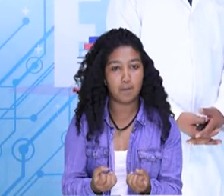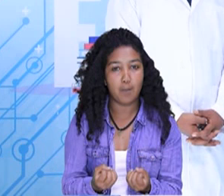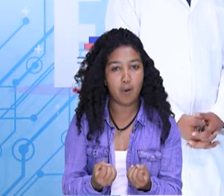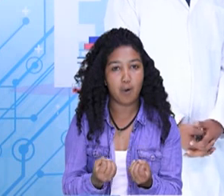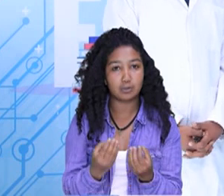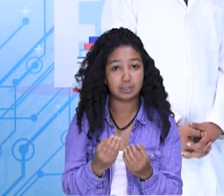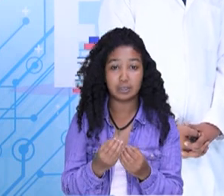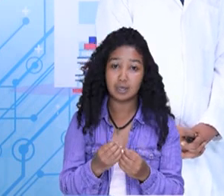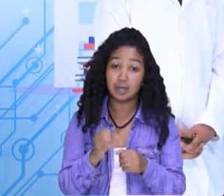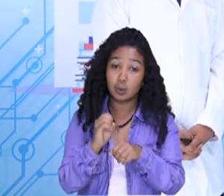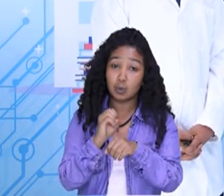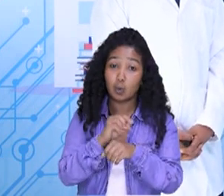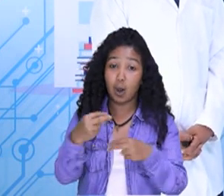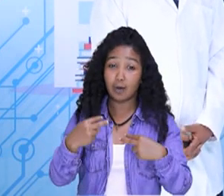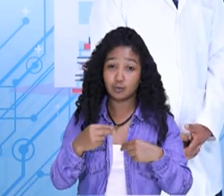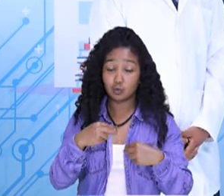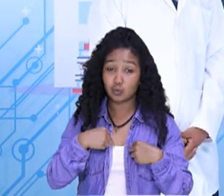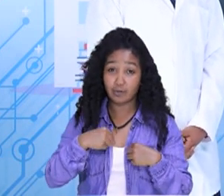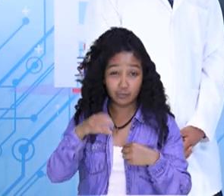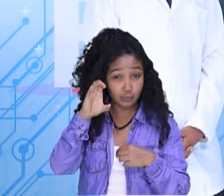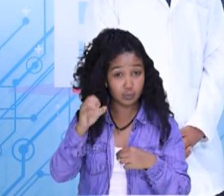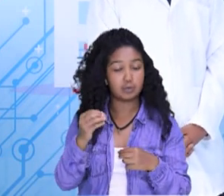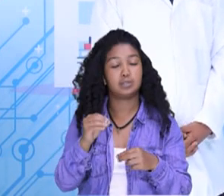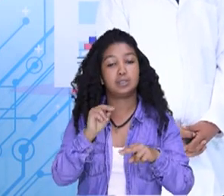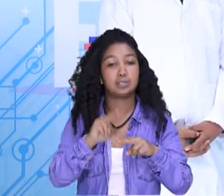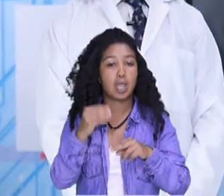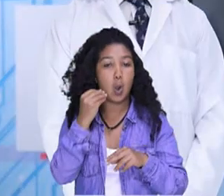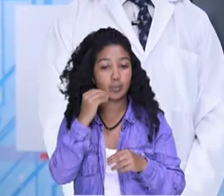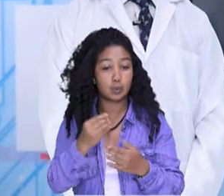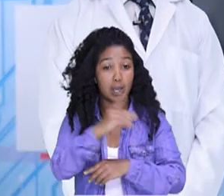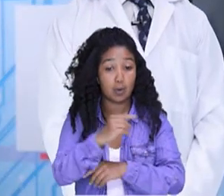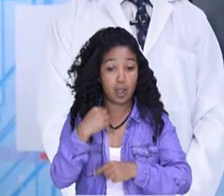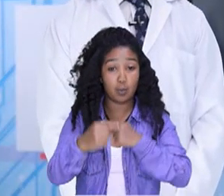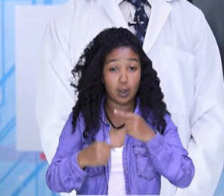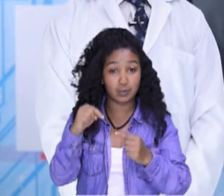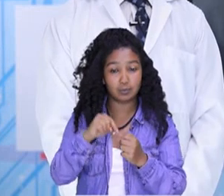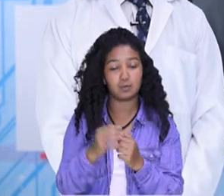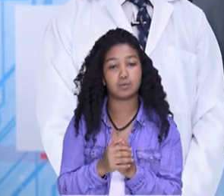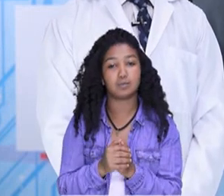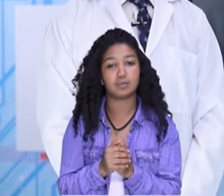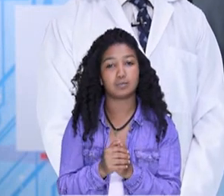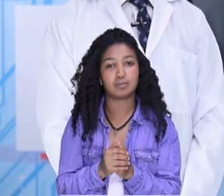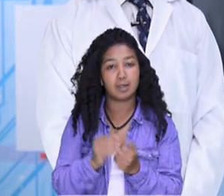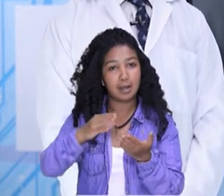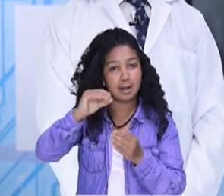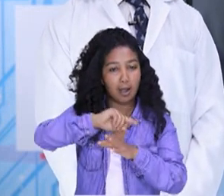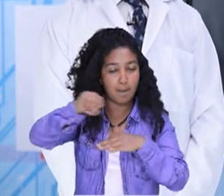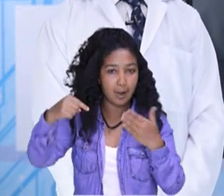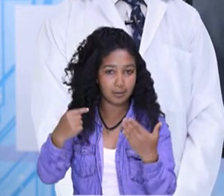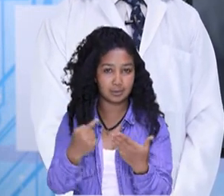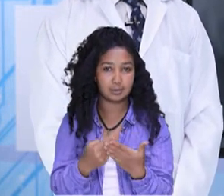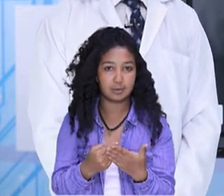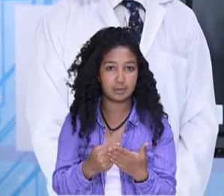most recommendably, you should have to stay home. And today we are going to learn